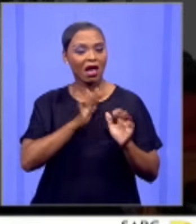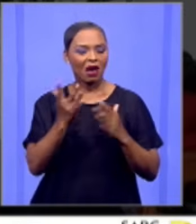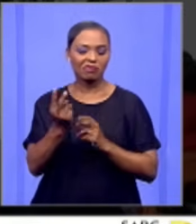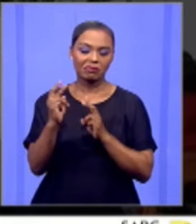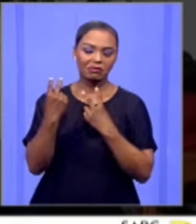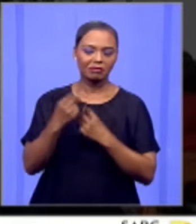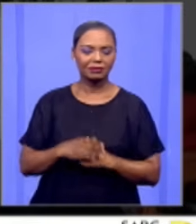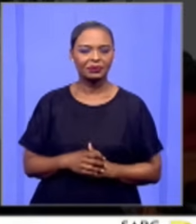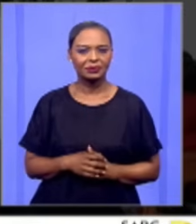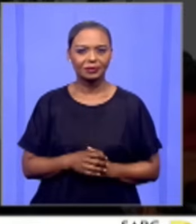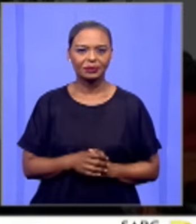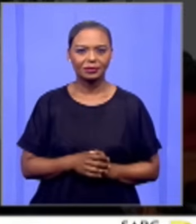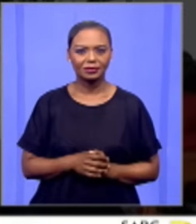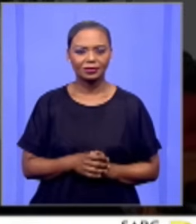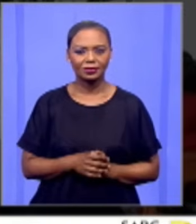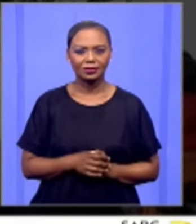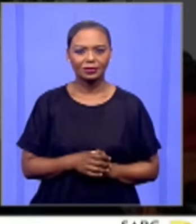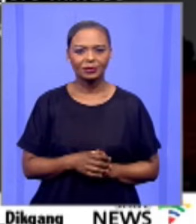ao.